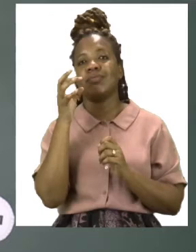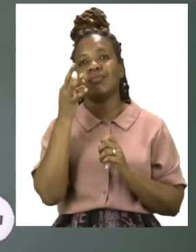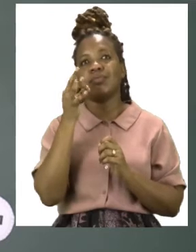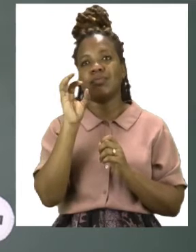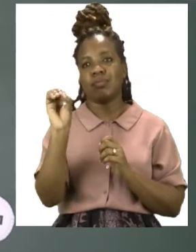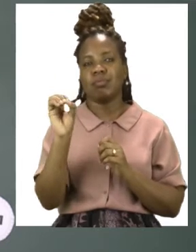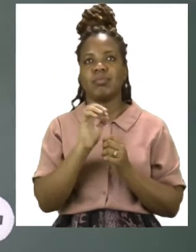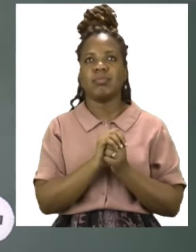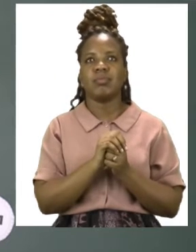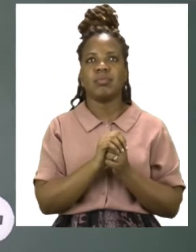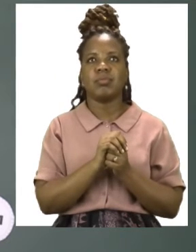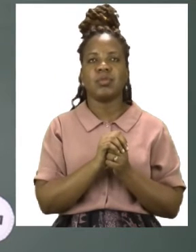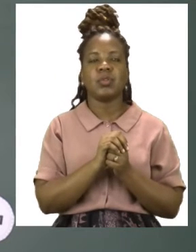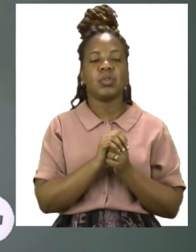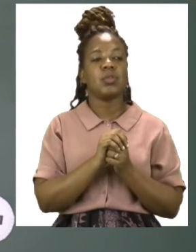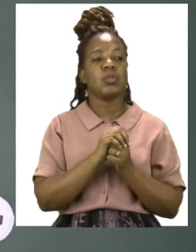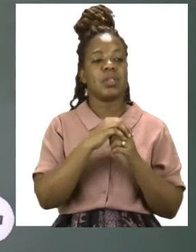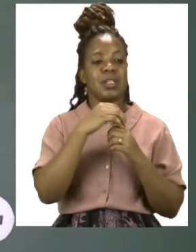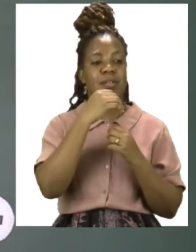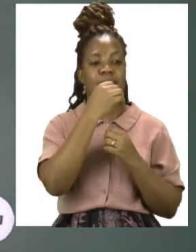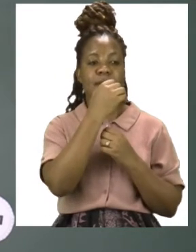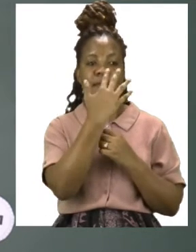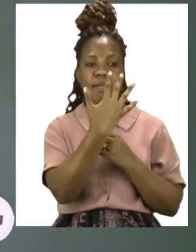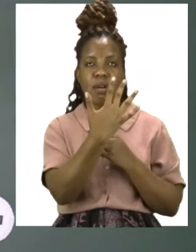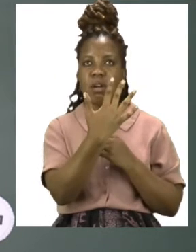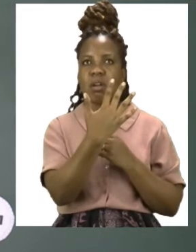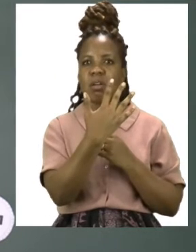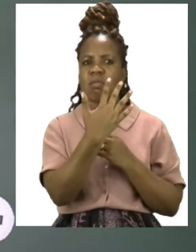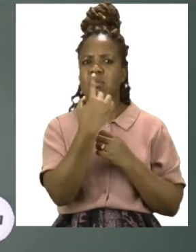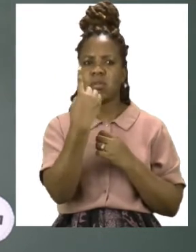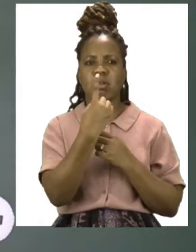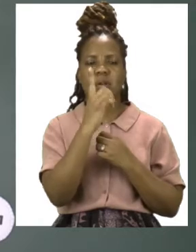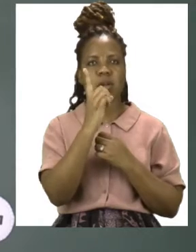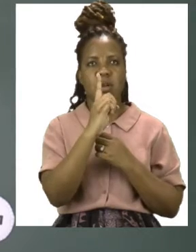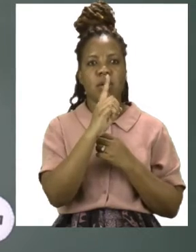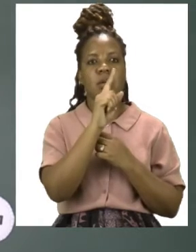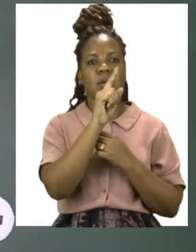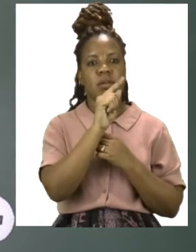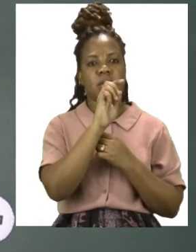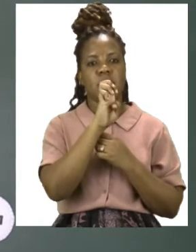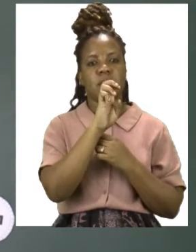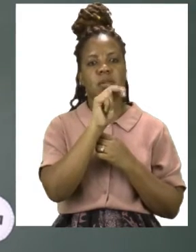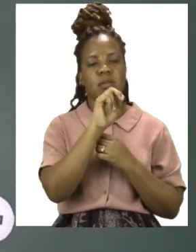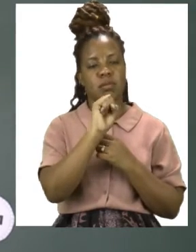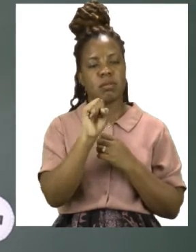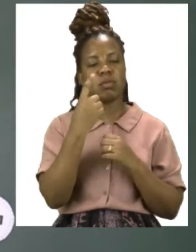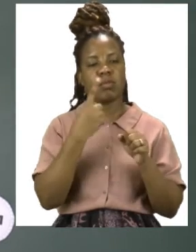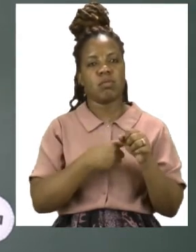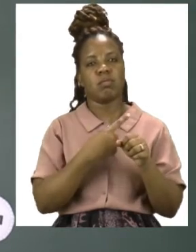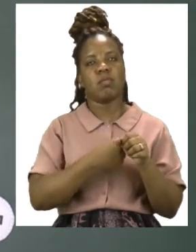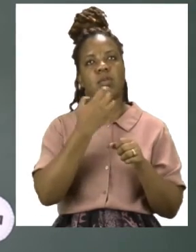but 5 cannot sit alone for tens. Instead, it needs a 0. So